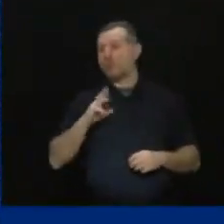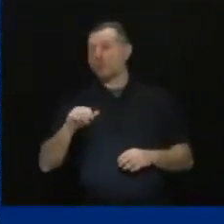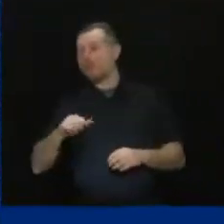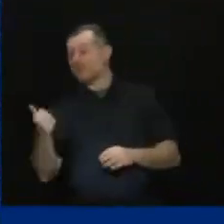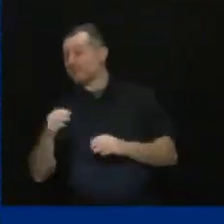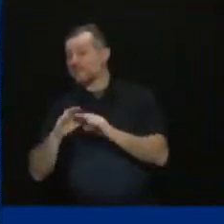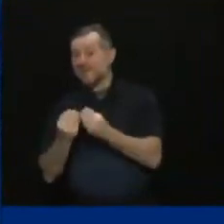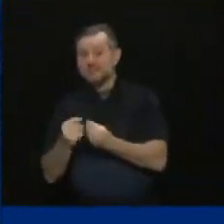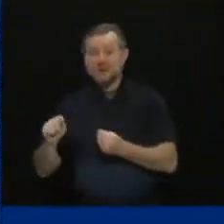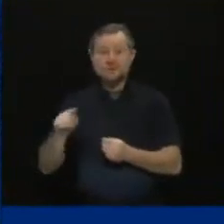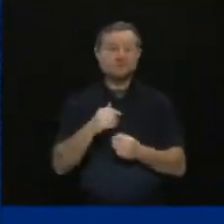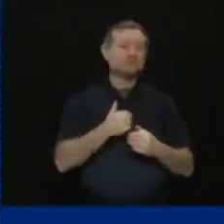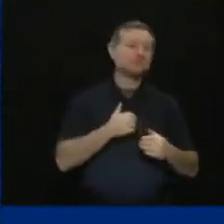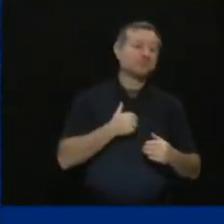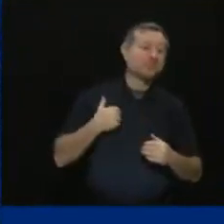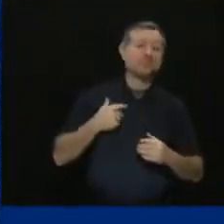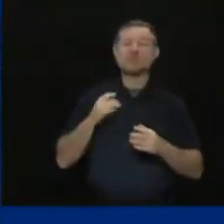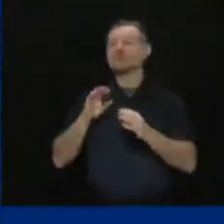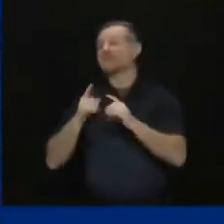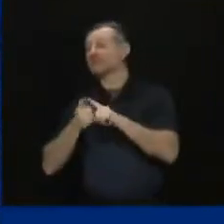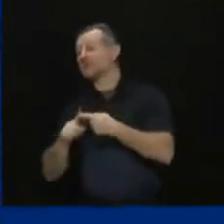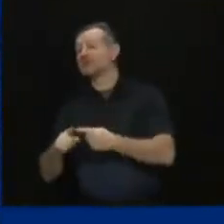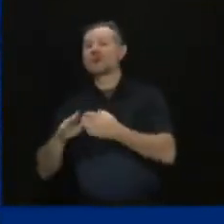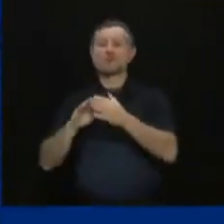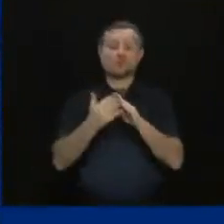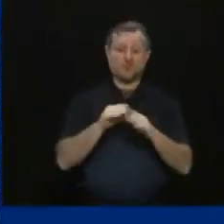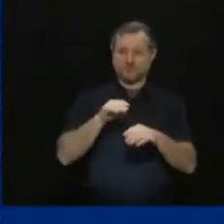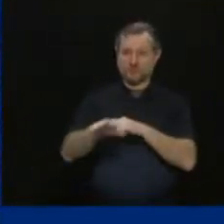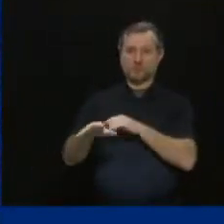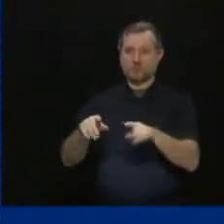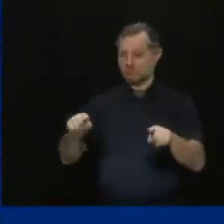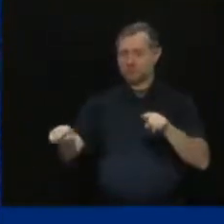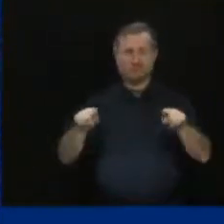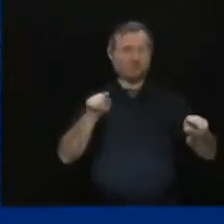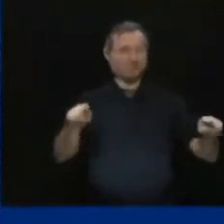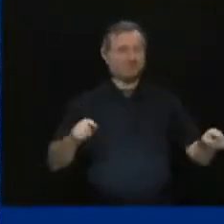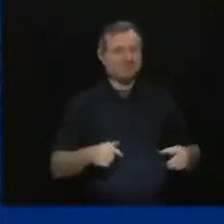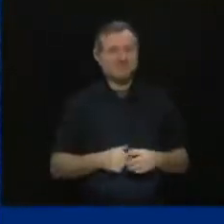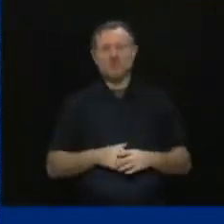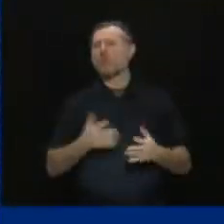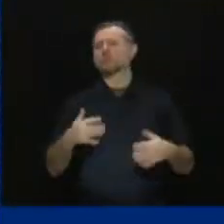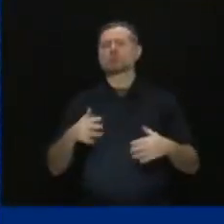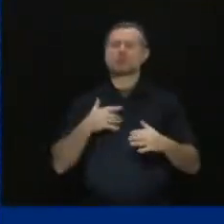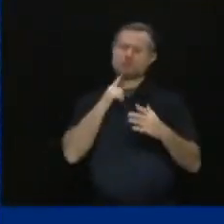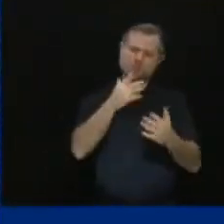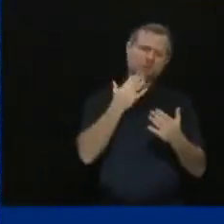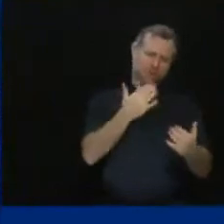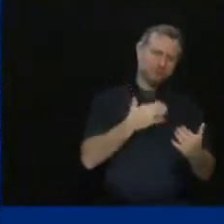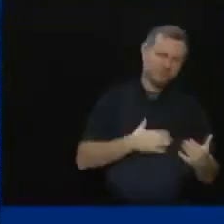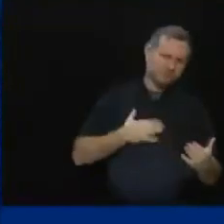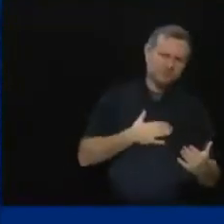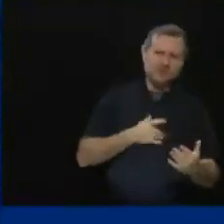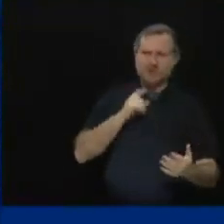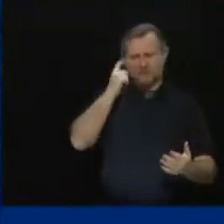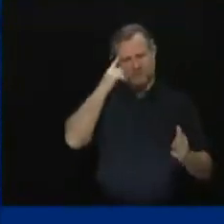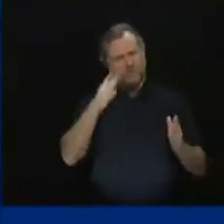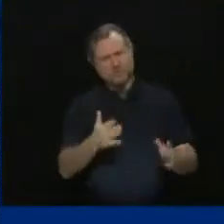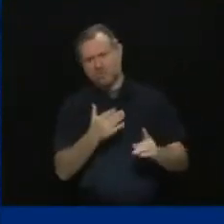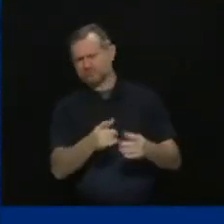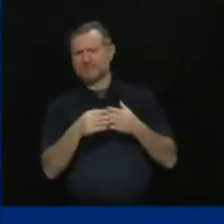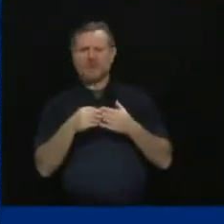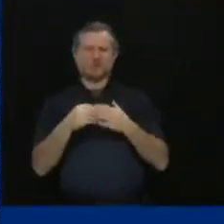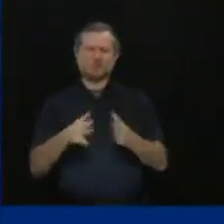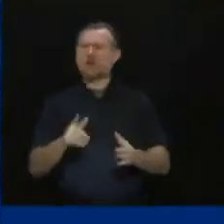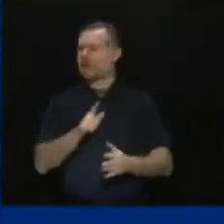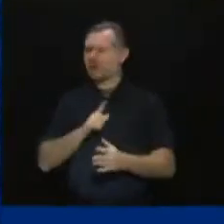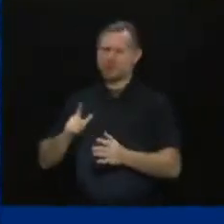that. And so to close, I just want to say I'm grateful for your leadership. I'm grateful for my colleagues in government for their leadership. But